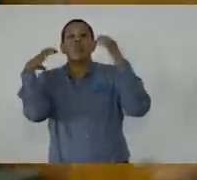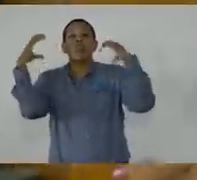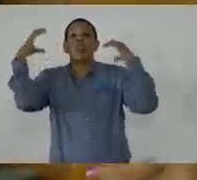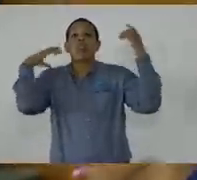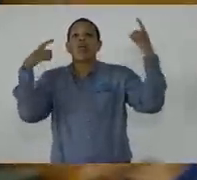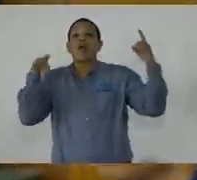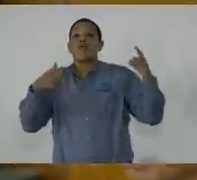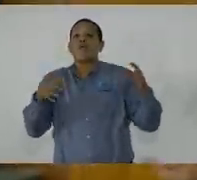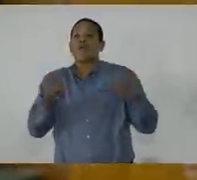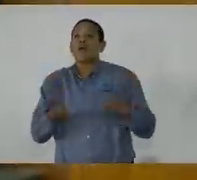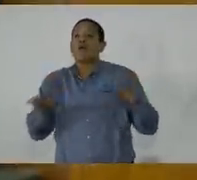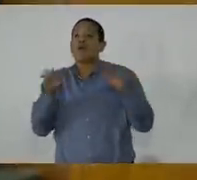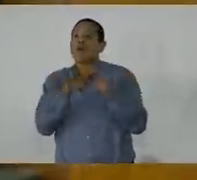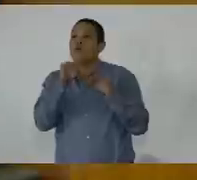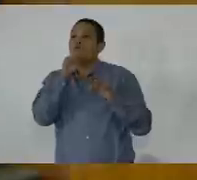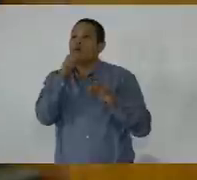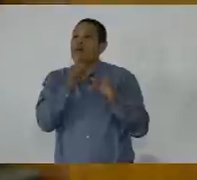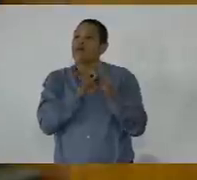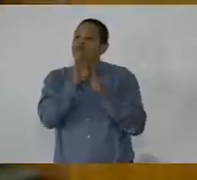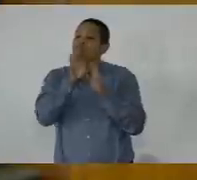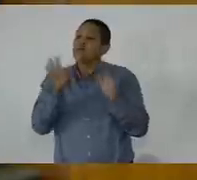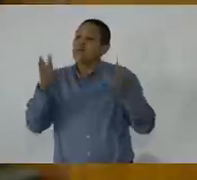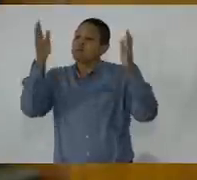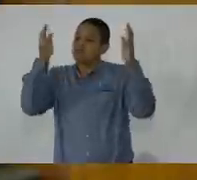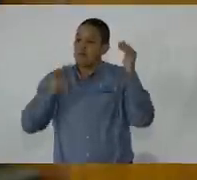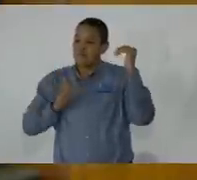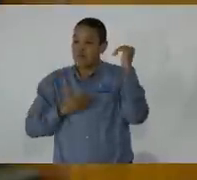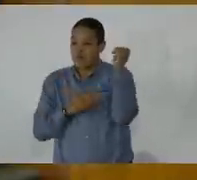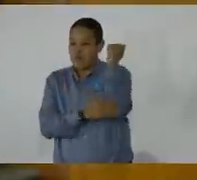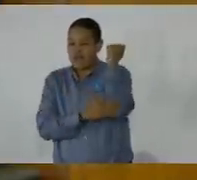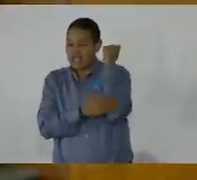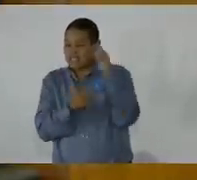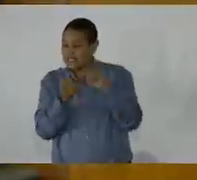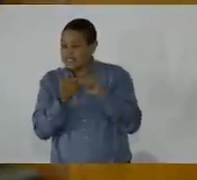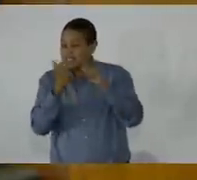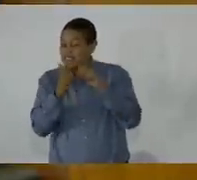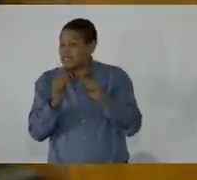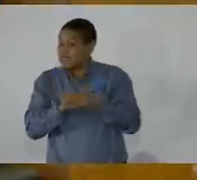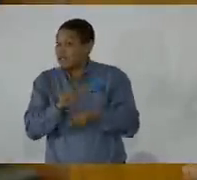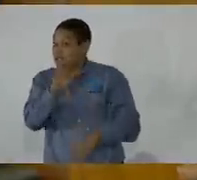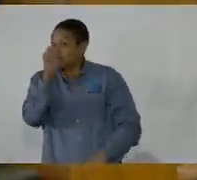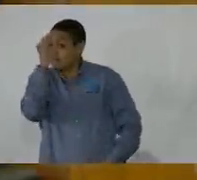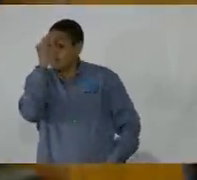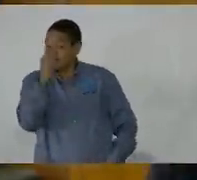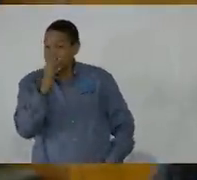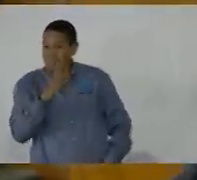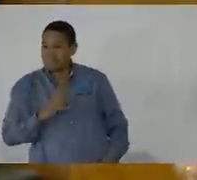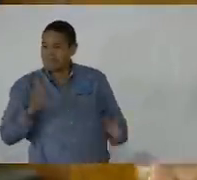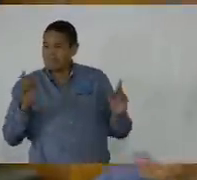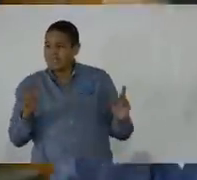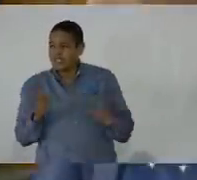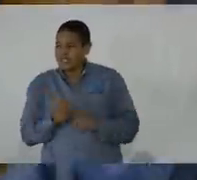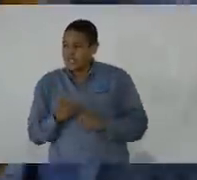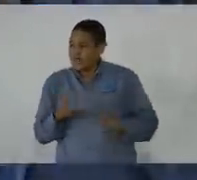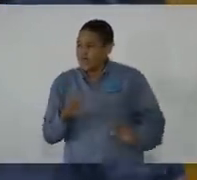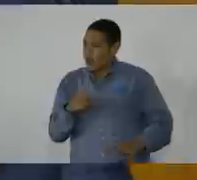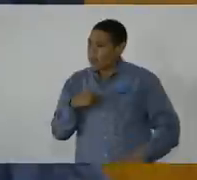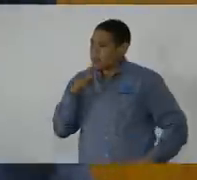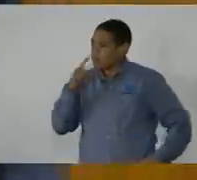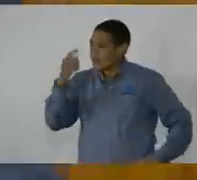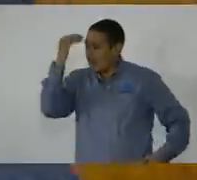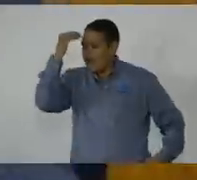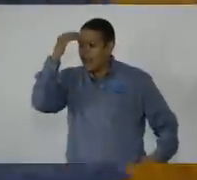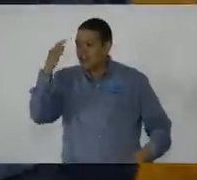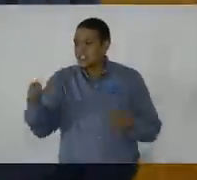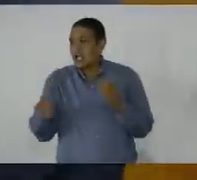so critical to the development of our nation. That's right. At the same time, Madam Speaker, allow me to acknowledge